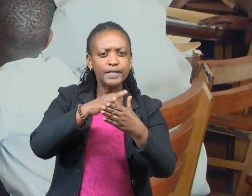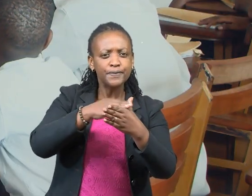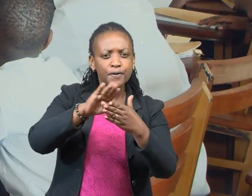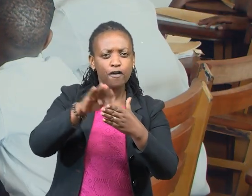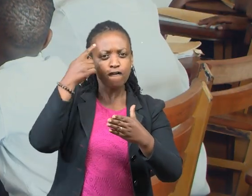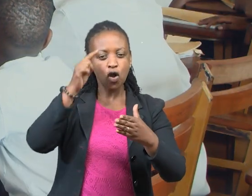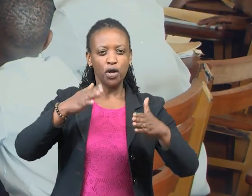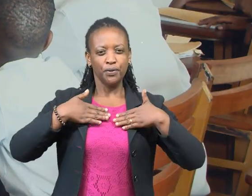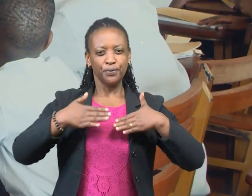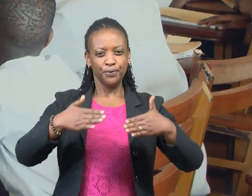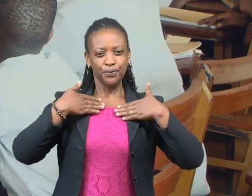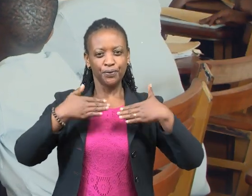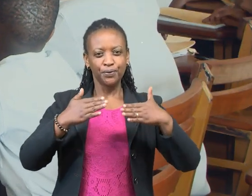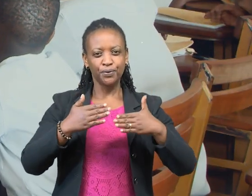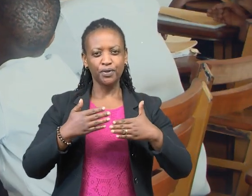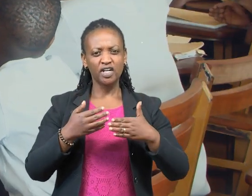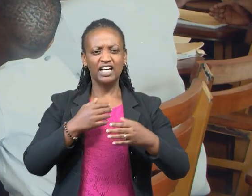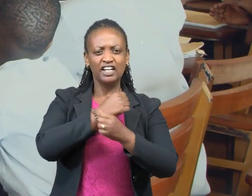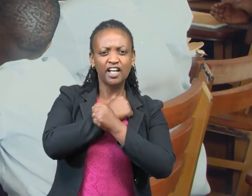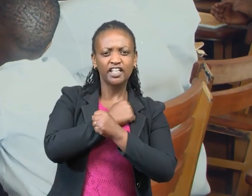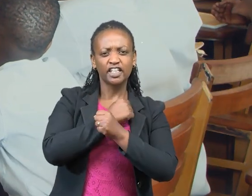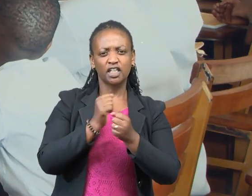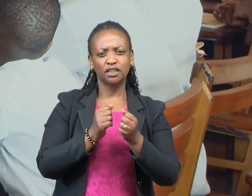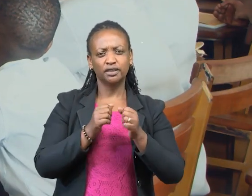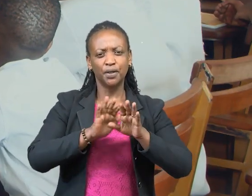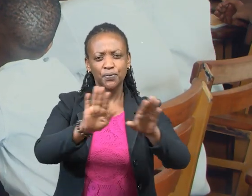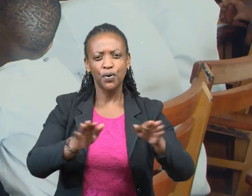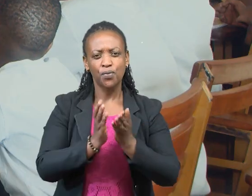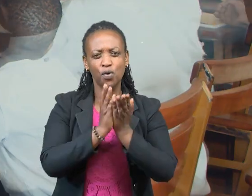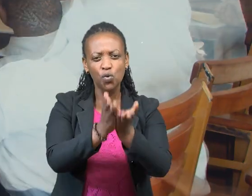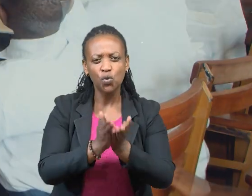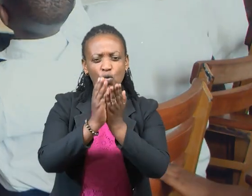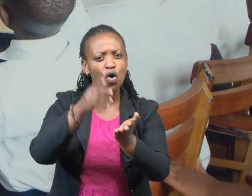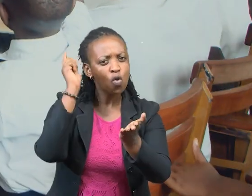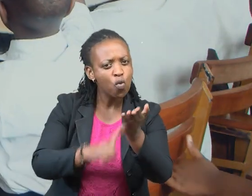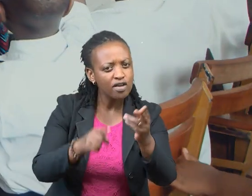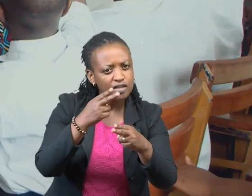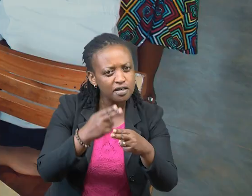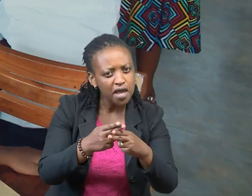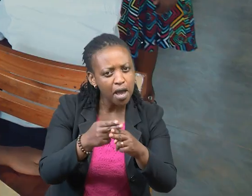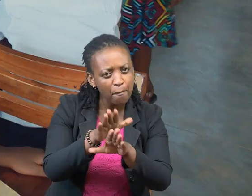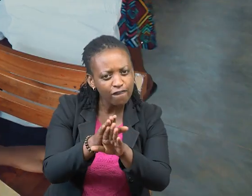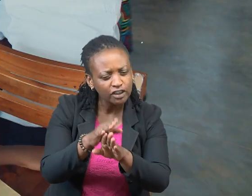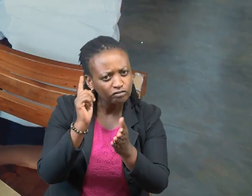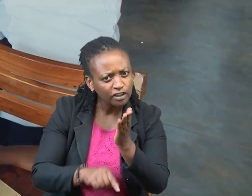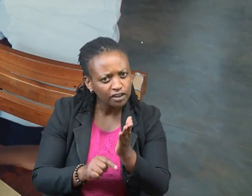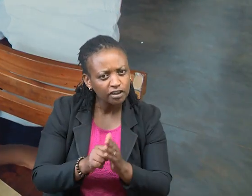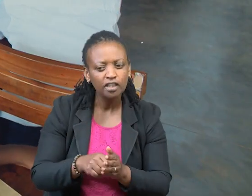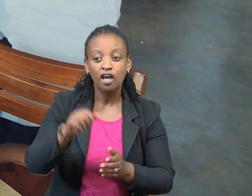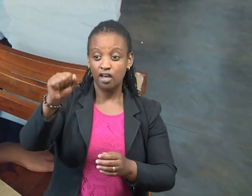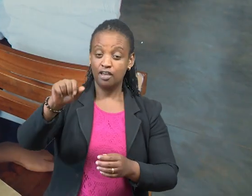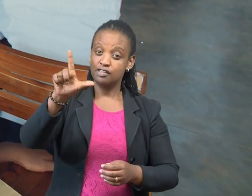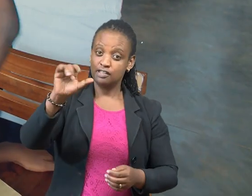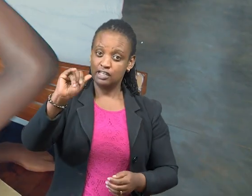for breathing. It liked swimming in the waters. What was the name of the